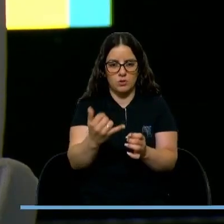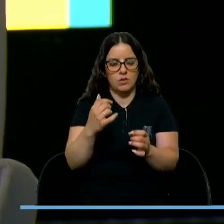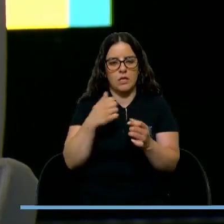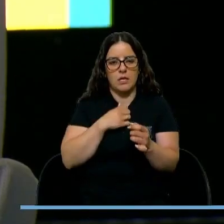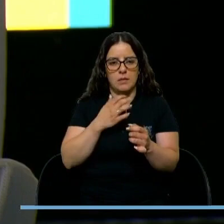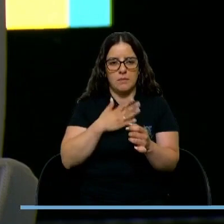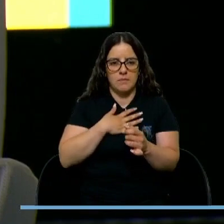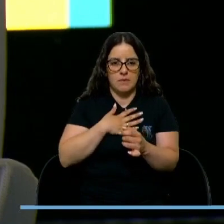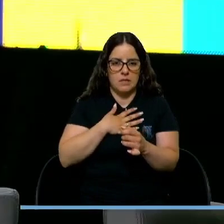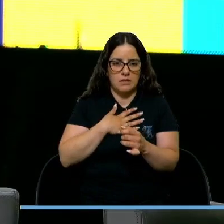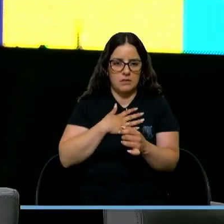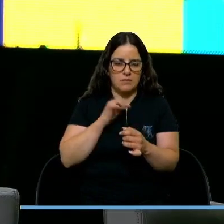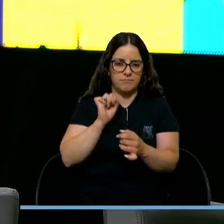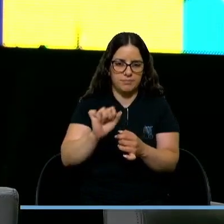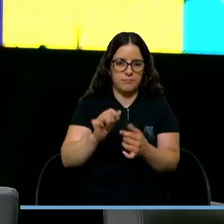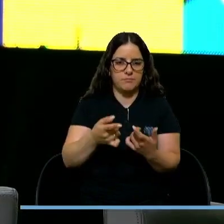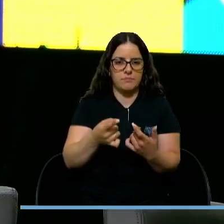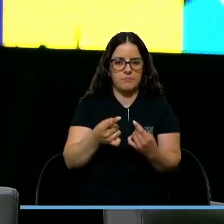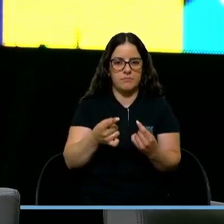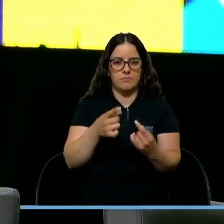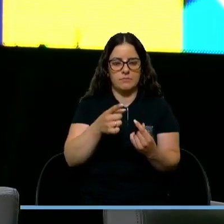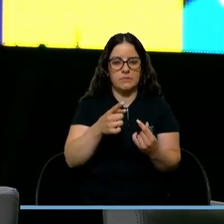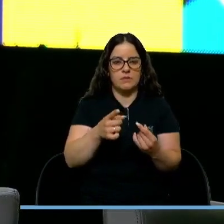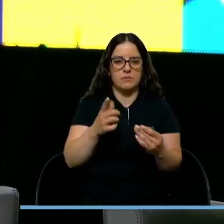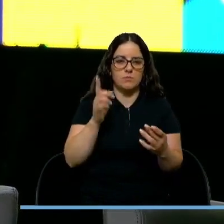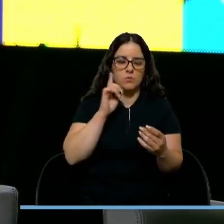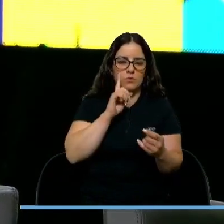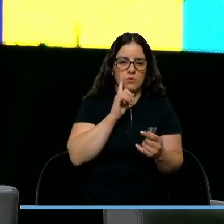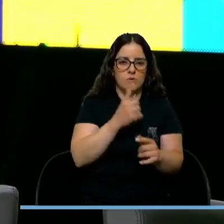the supply chain will entail